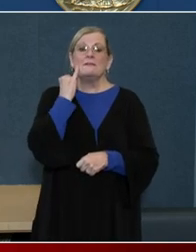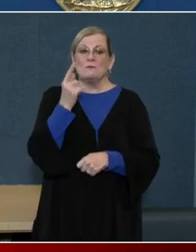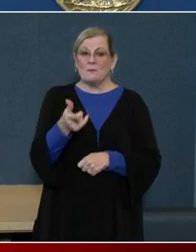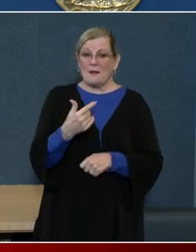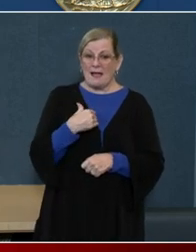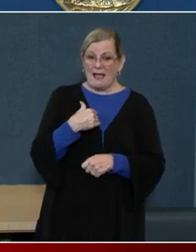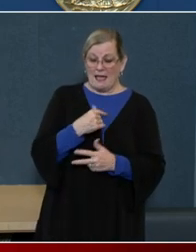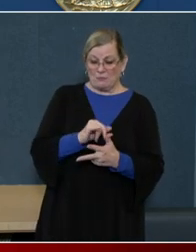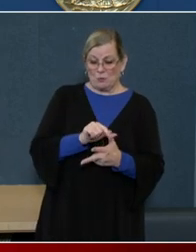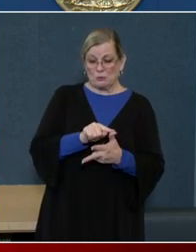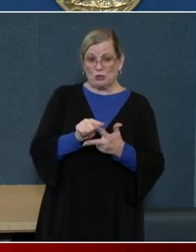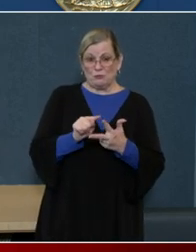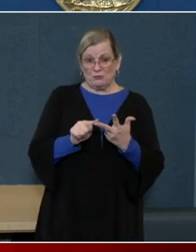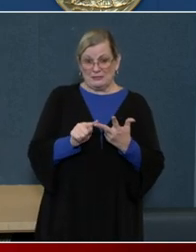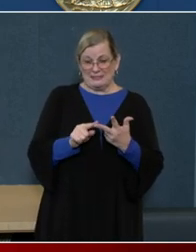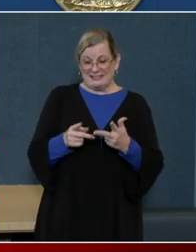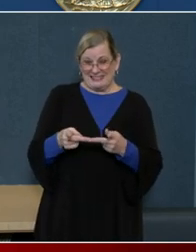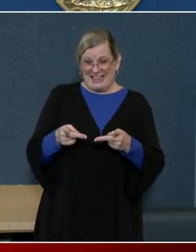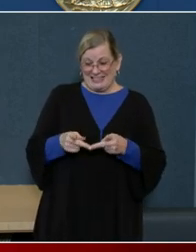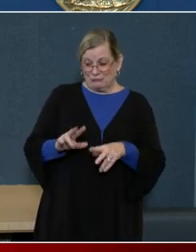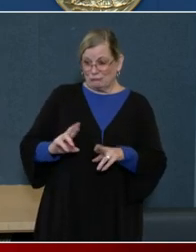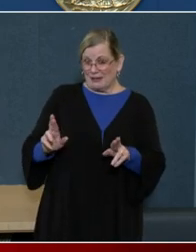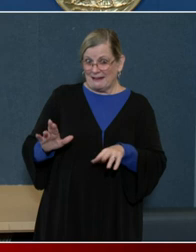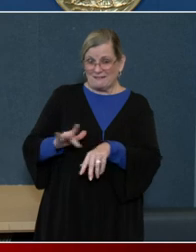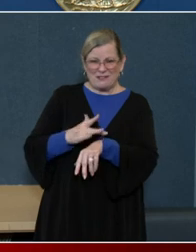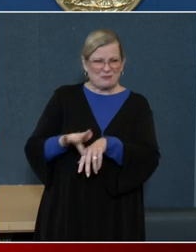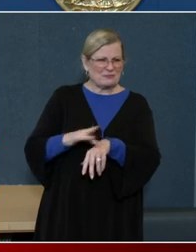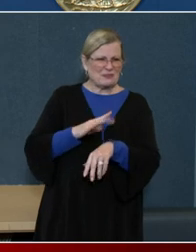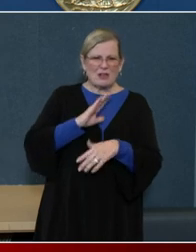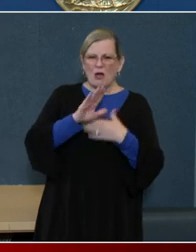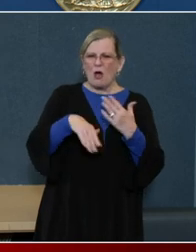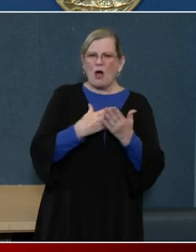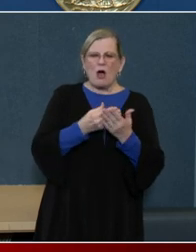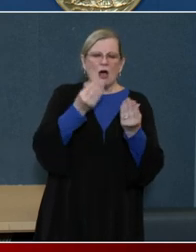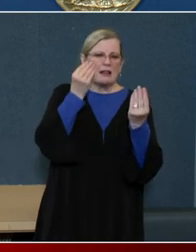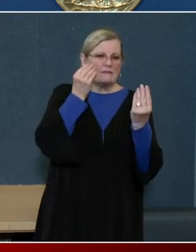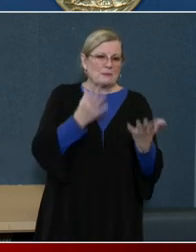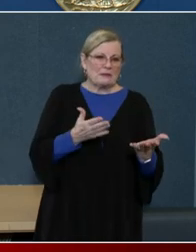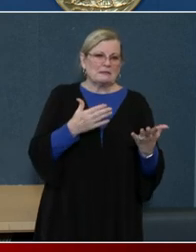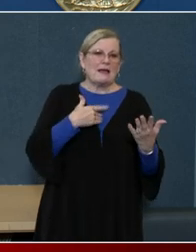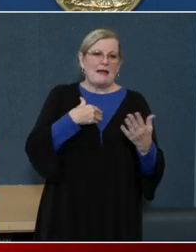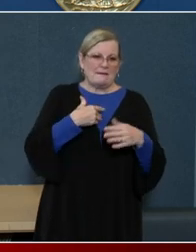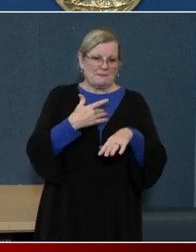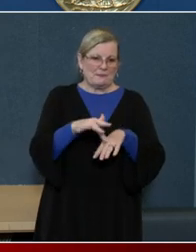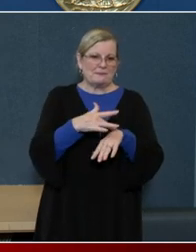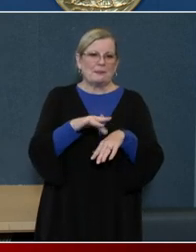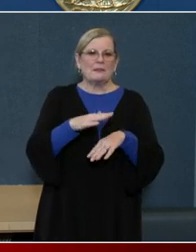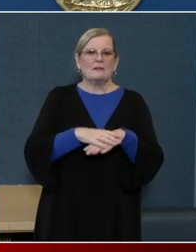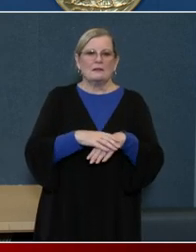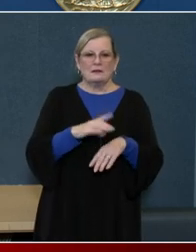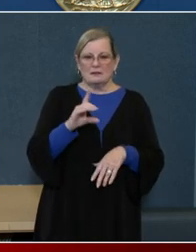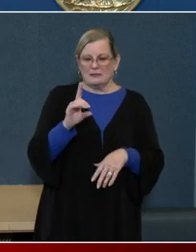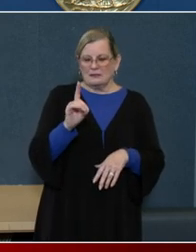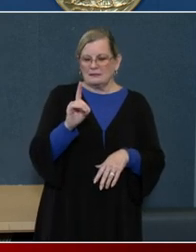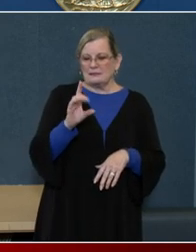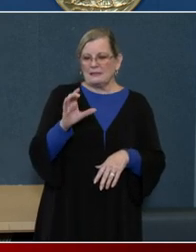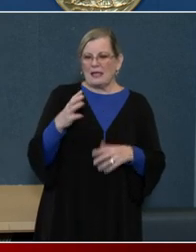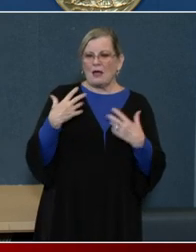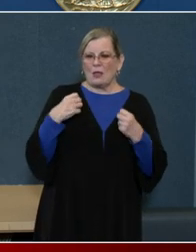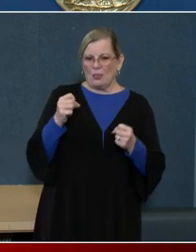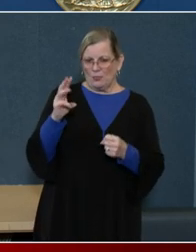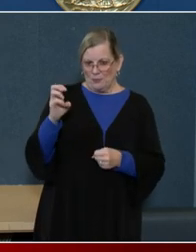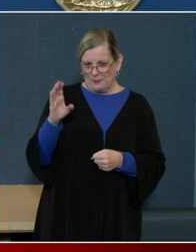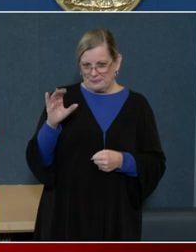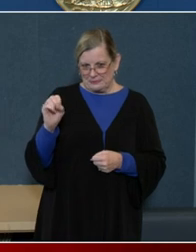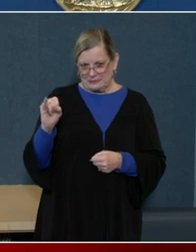and you can get that information by going to the DC Health website for